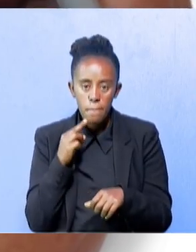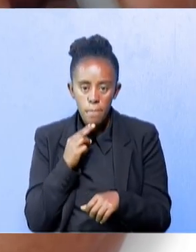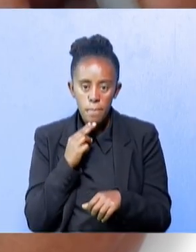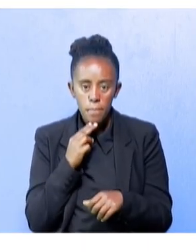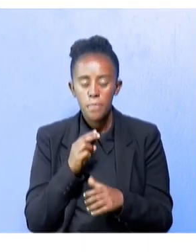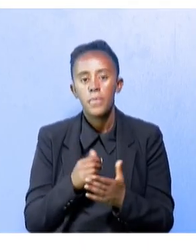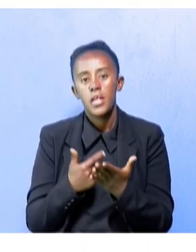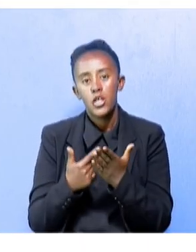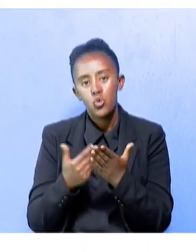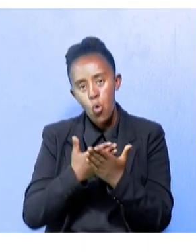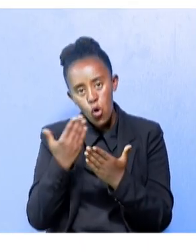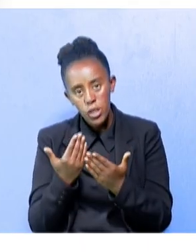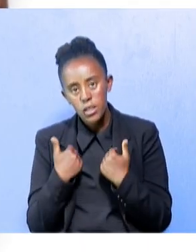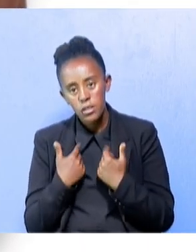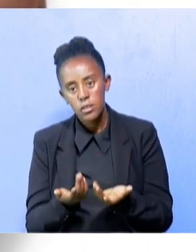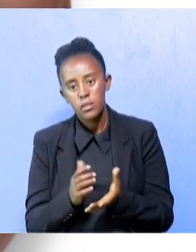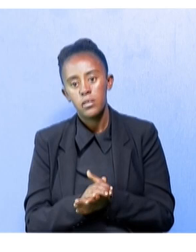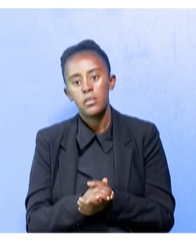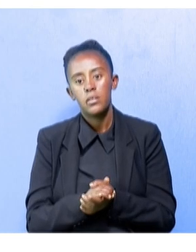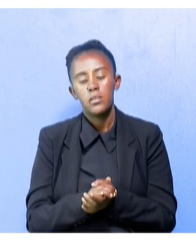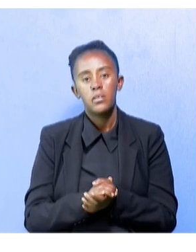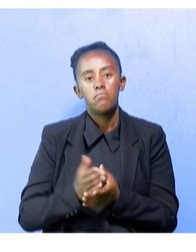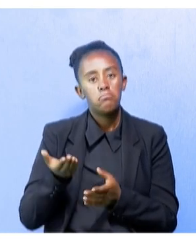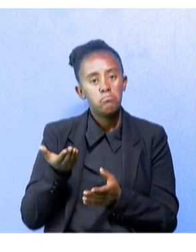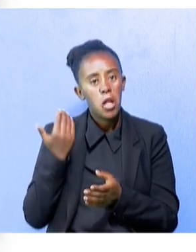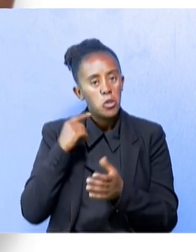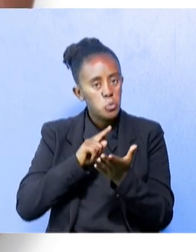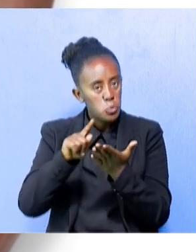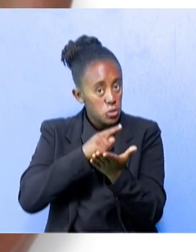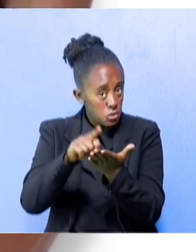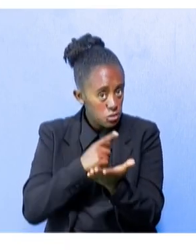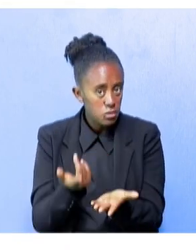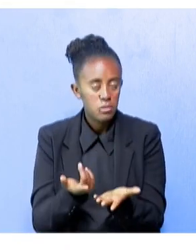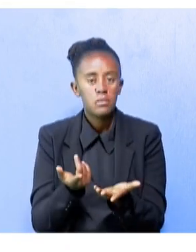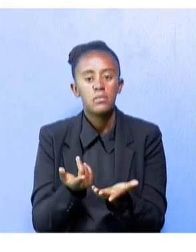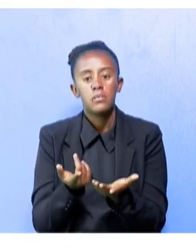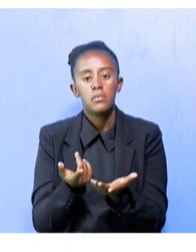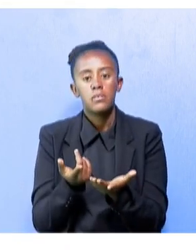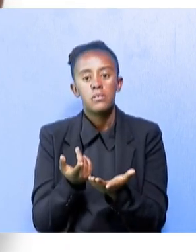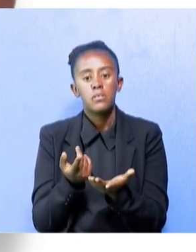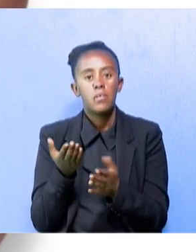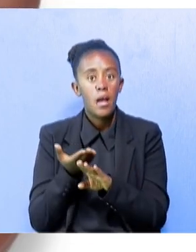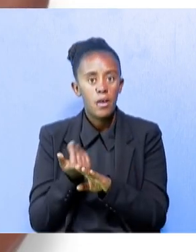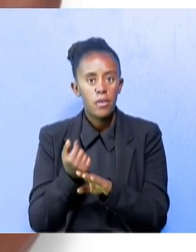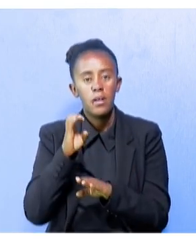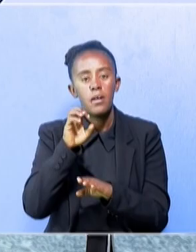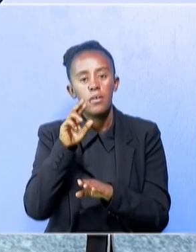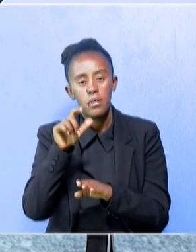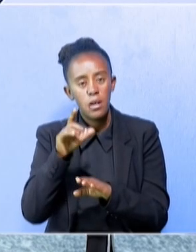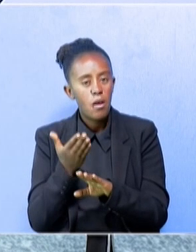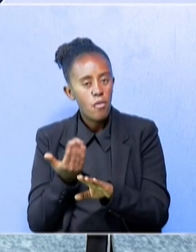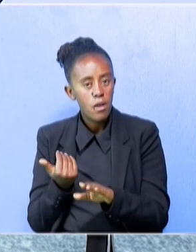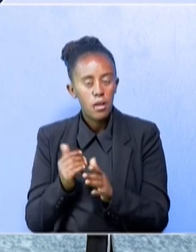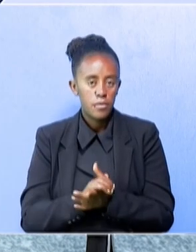here now, the underlined. What is our time adverbs? An hour ago, and that is earlier.